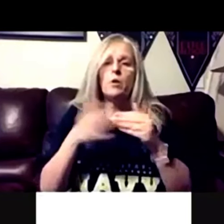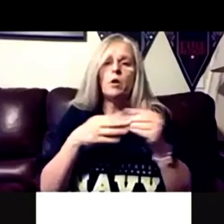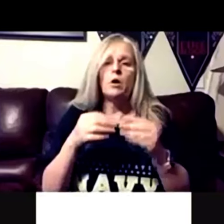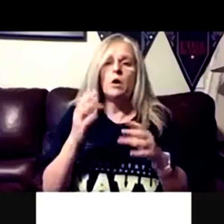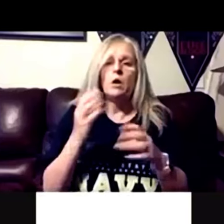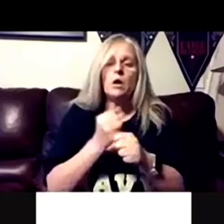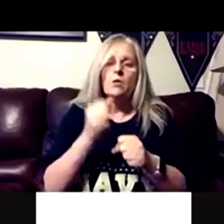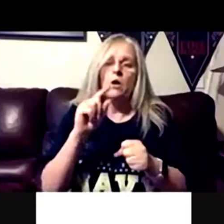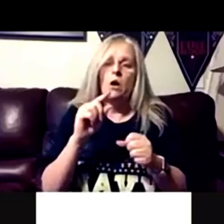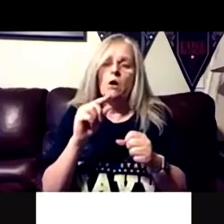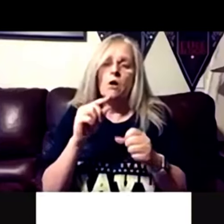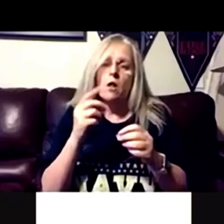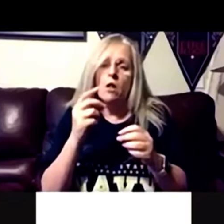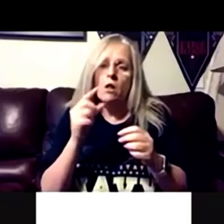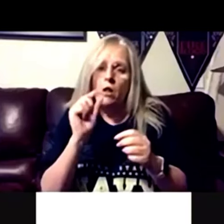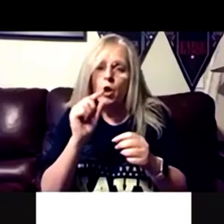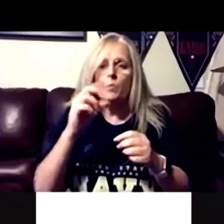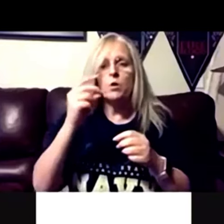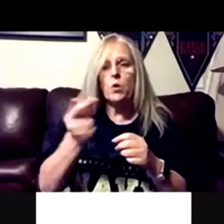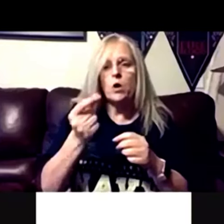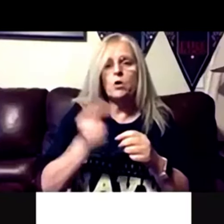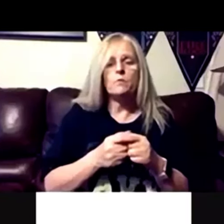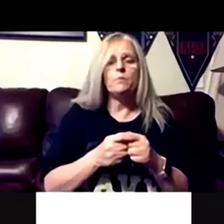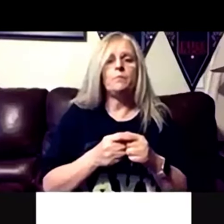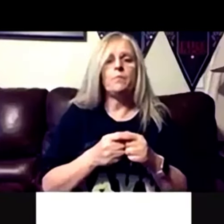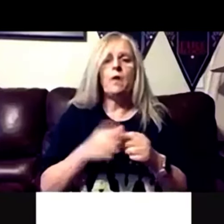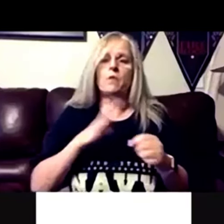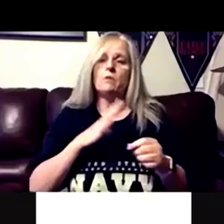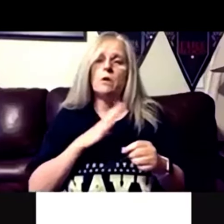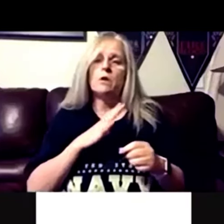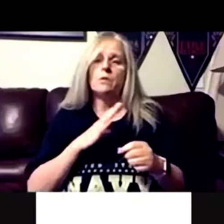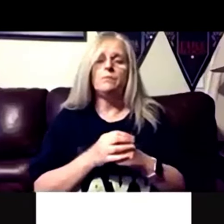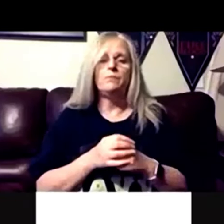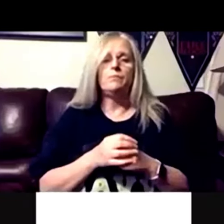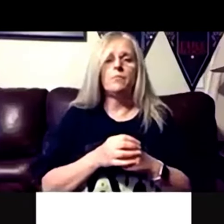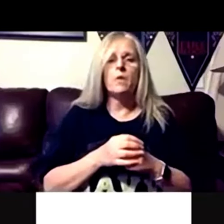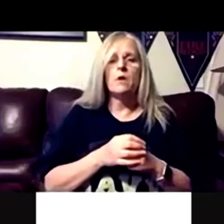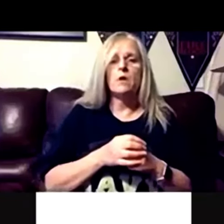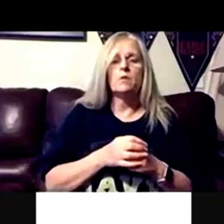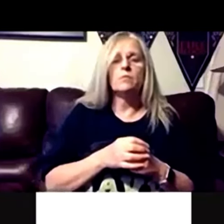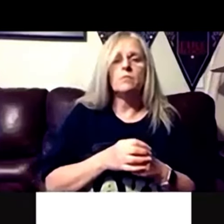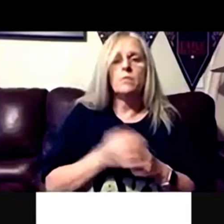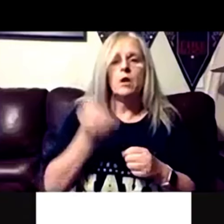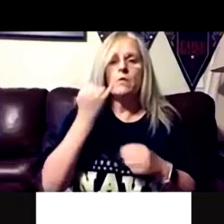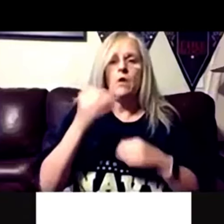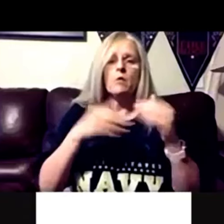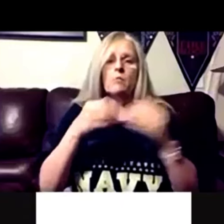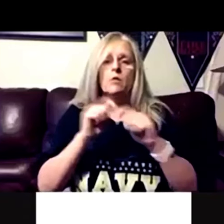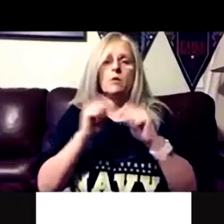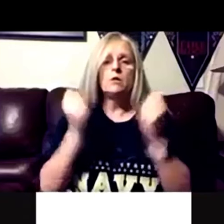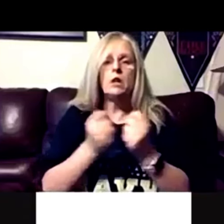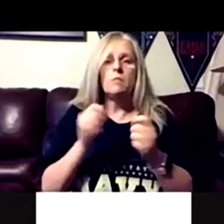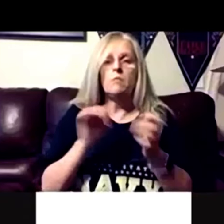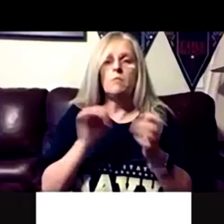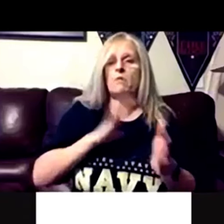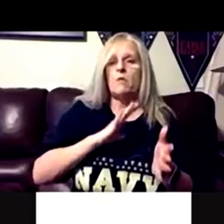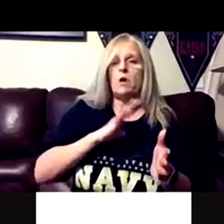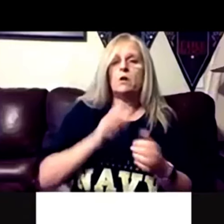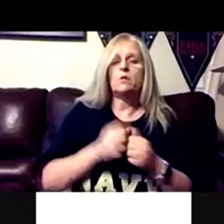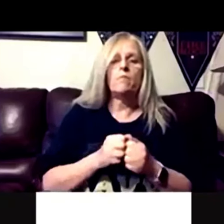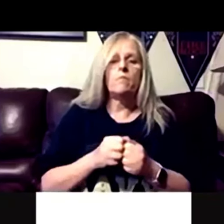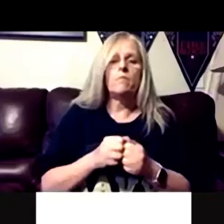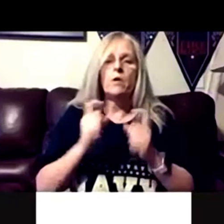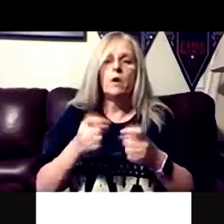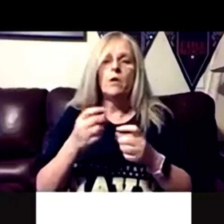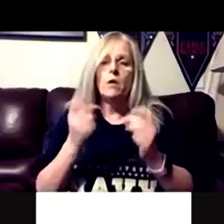little quicker. And that's fine. They deserve that. If they can build a team, that's fine. They'll get there a little quicker, but